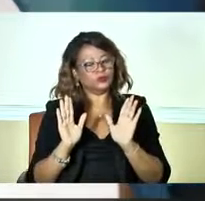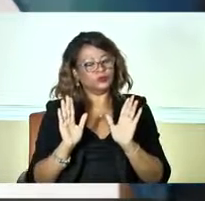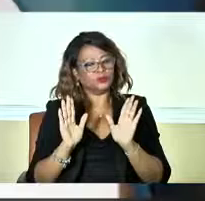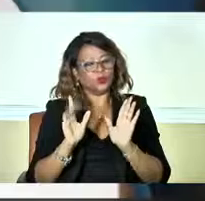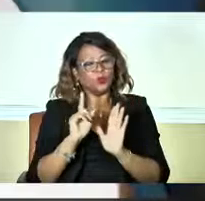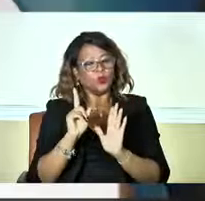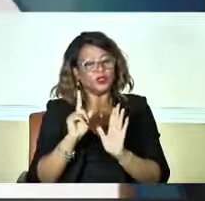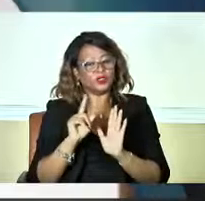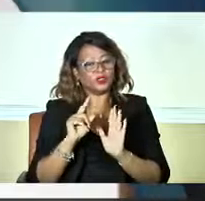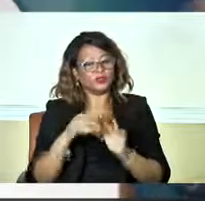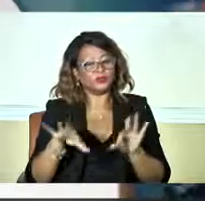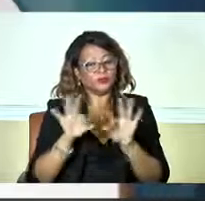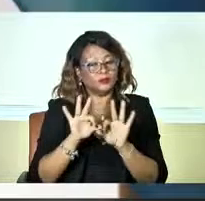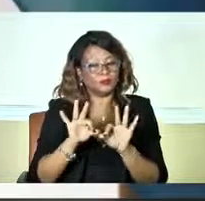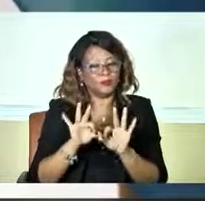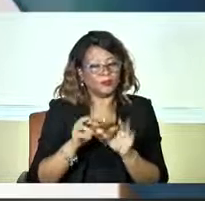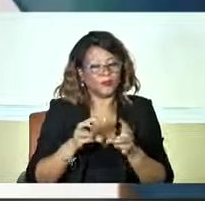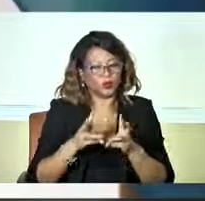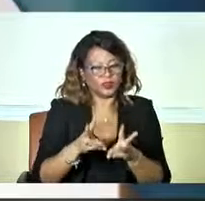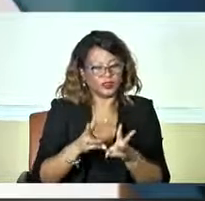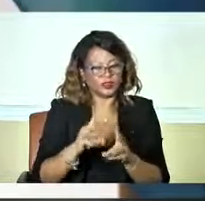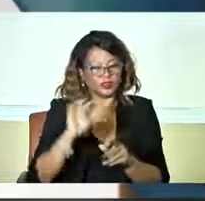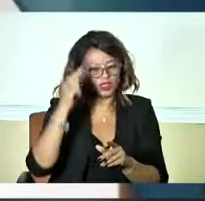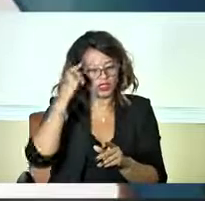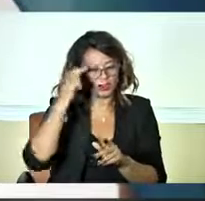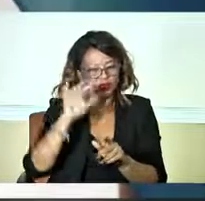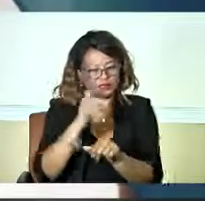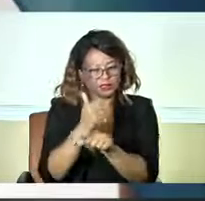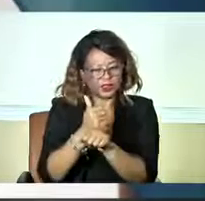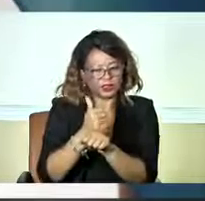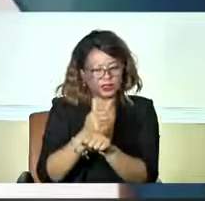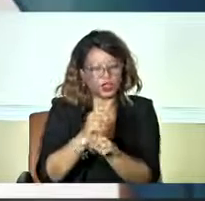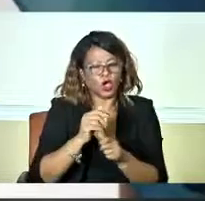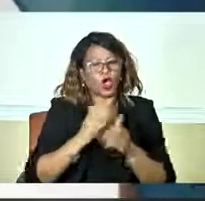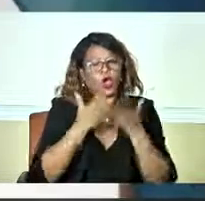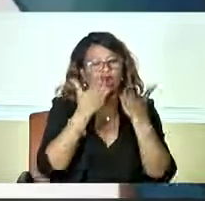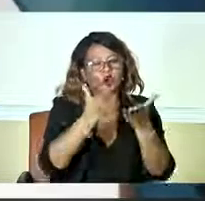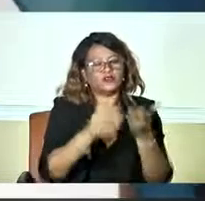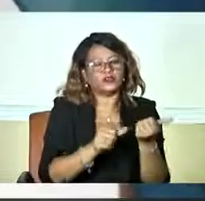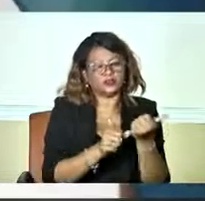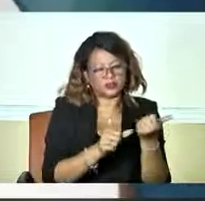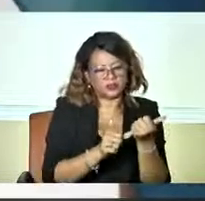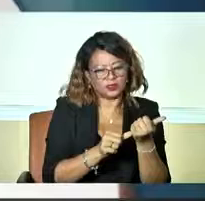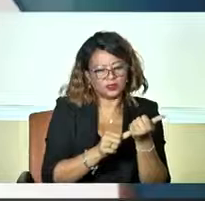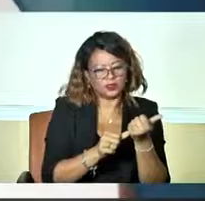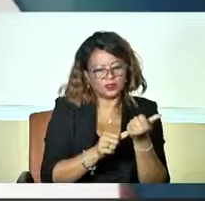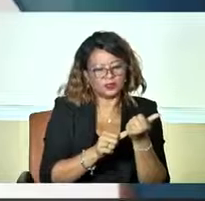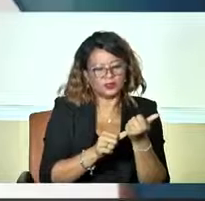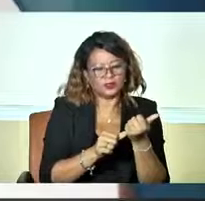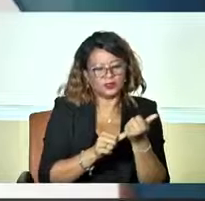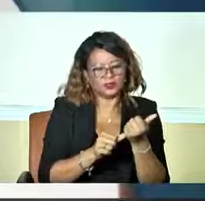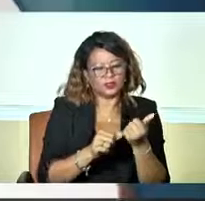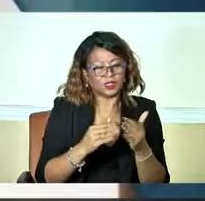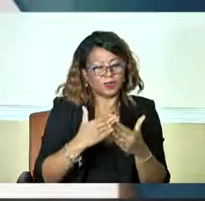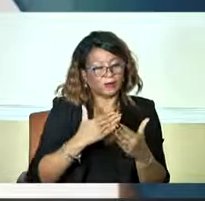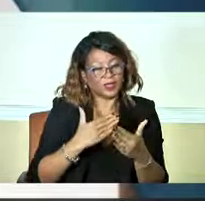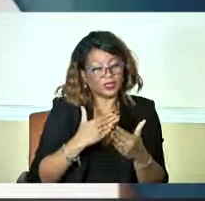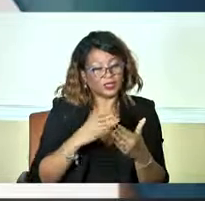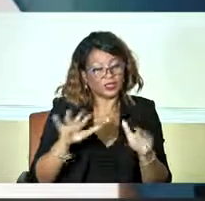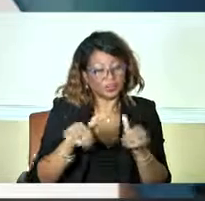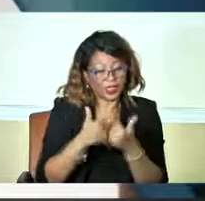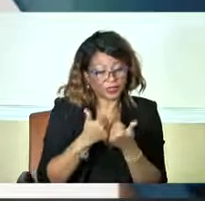One of the major ways the government set out to offer assistance to combat the challenges presented by